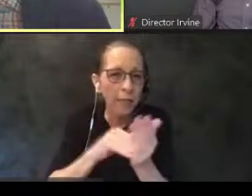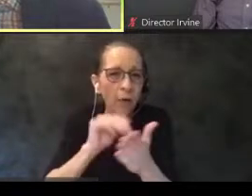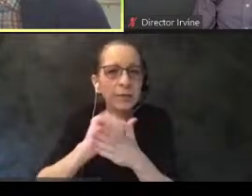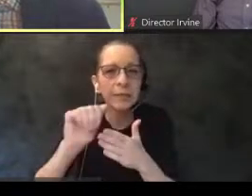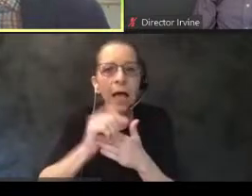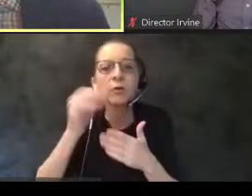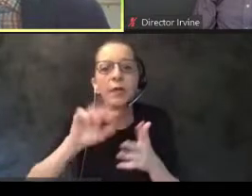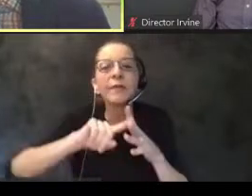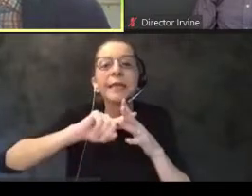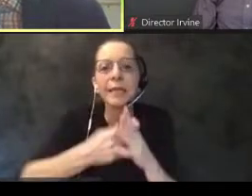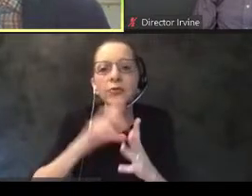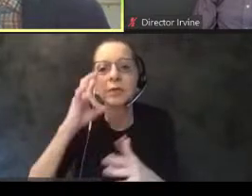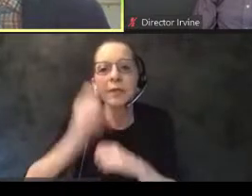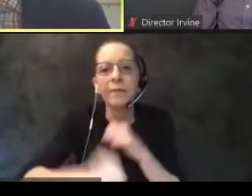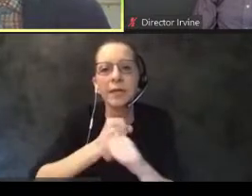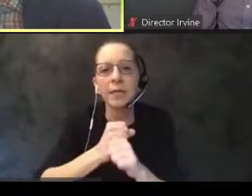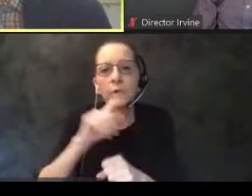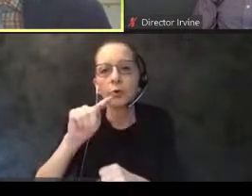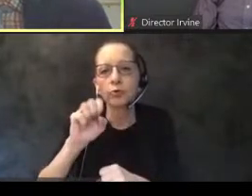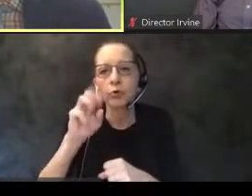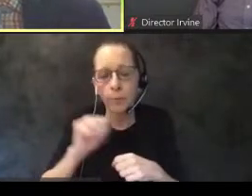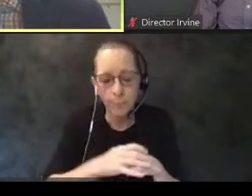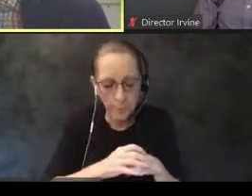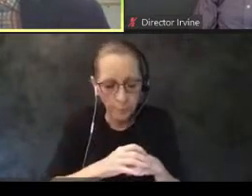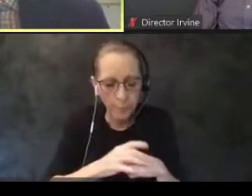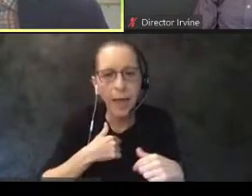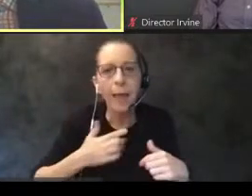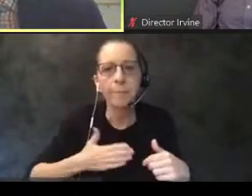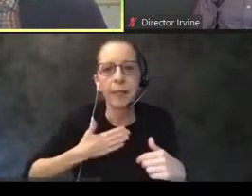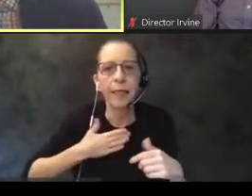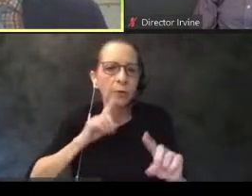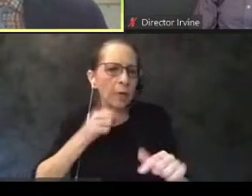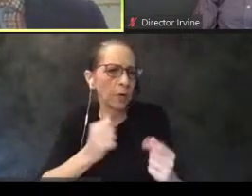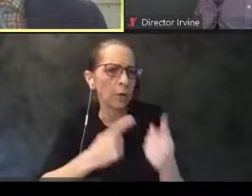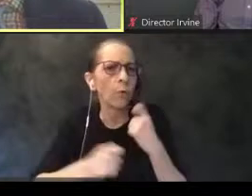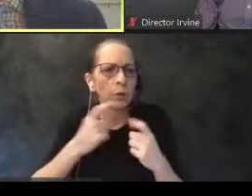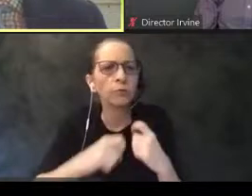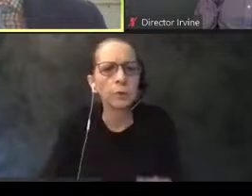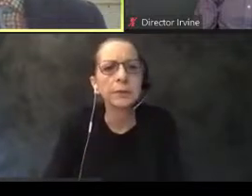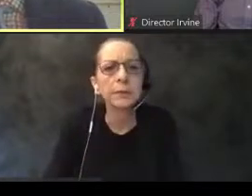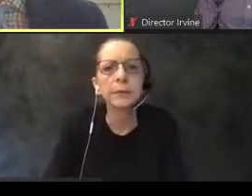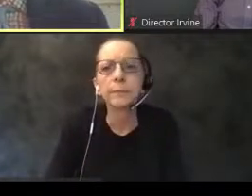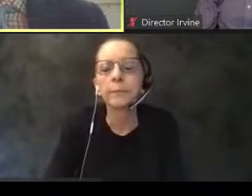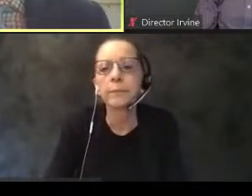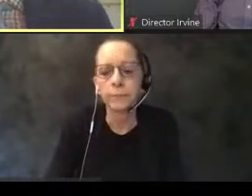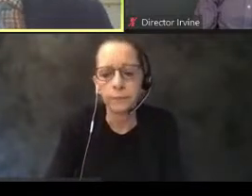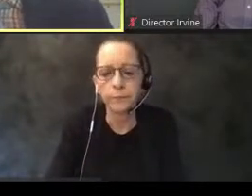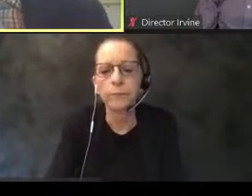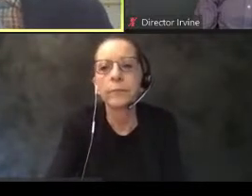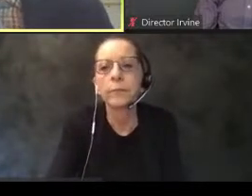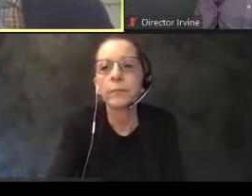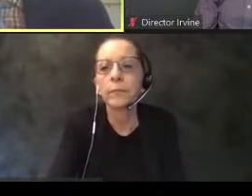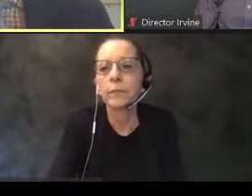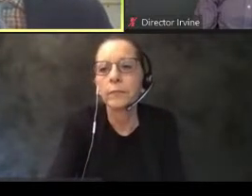$620,000 of the initial 7-year term. I'm glad to answer any questions.